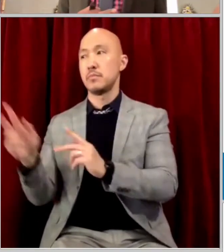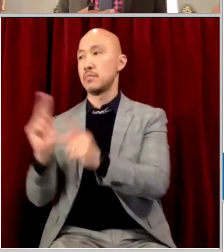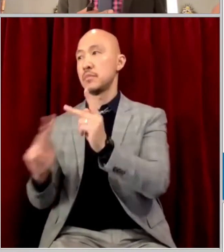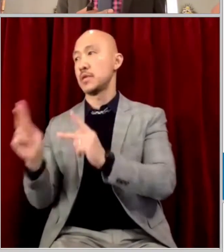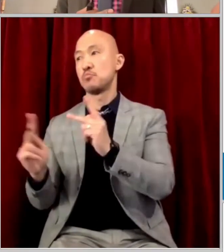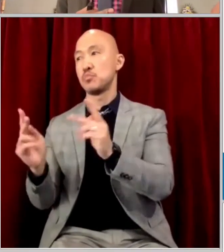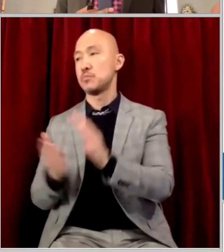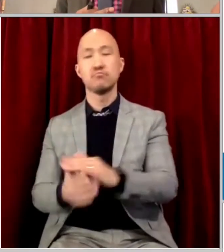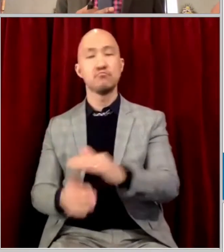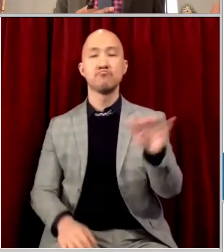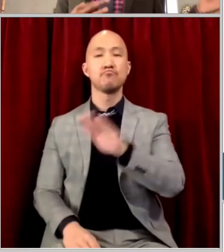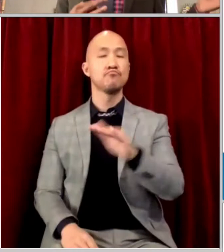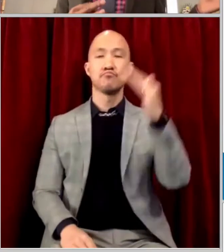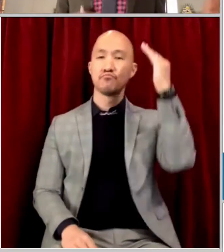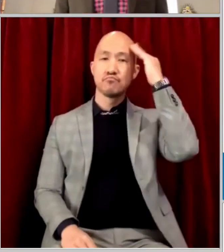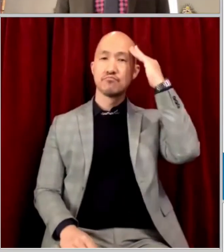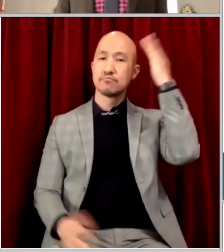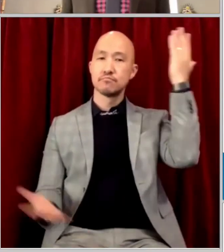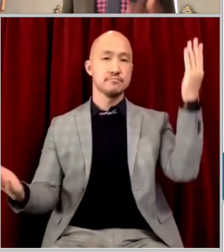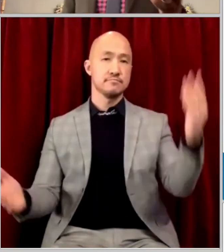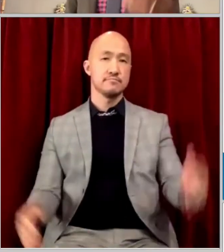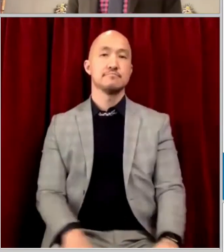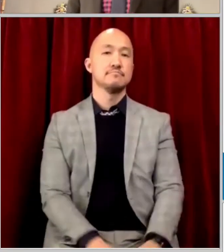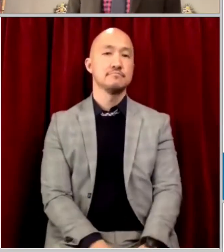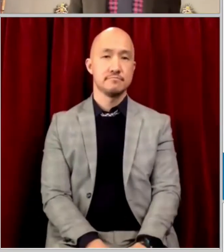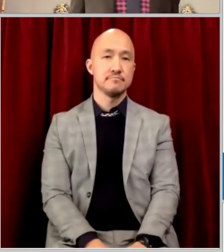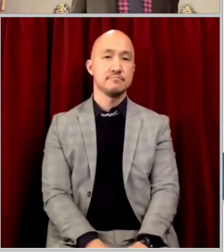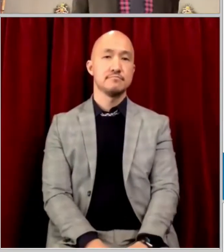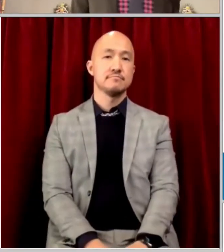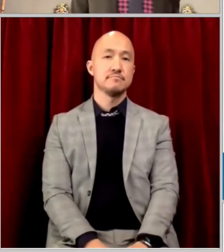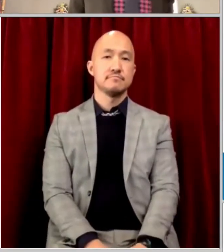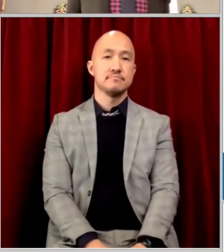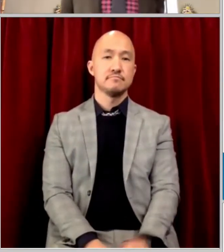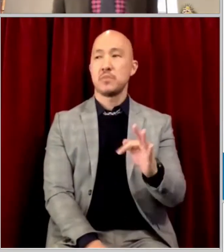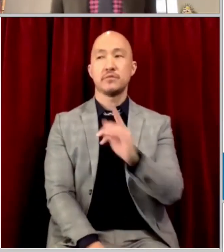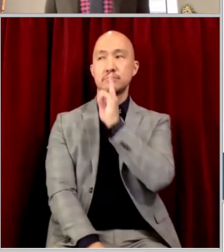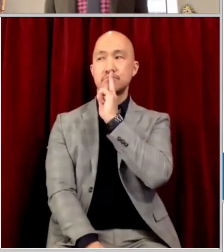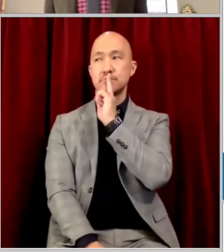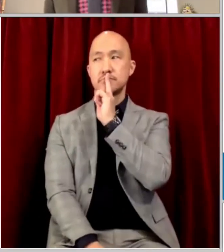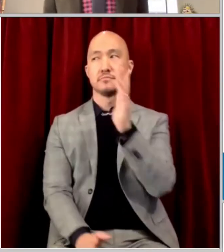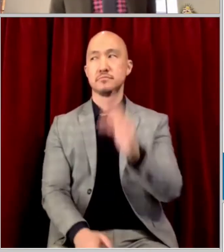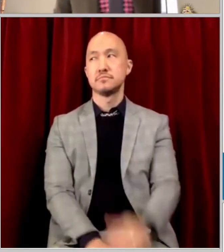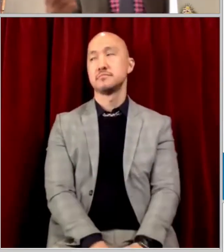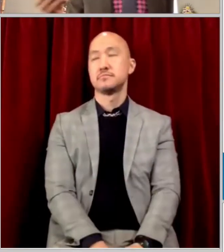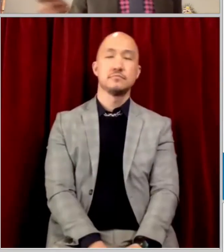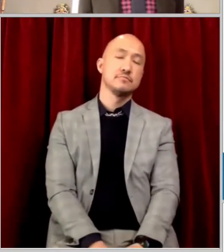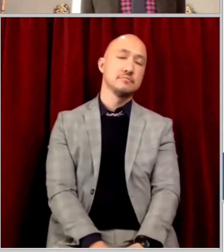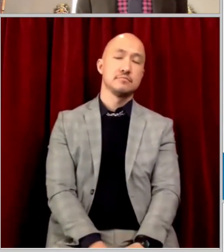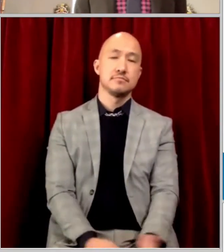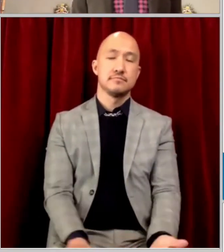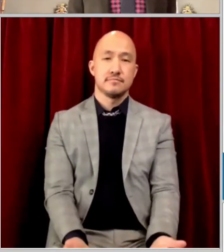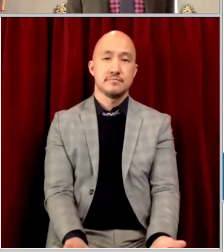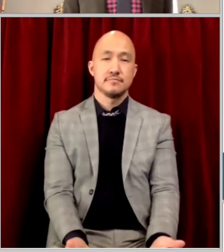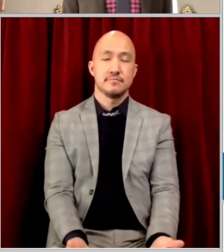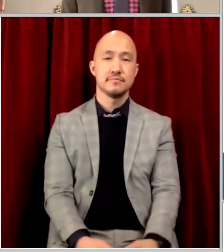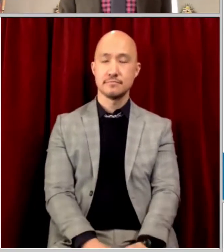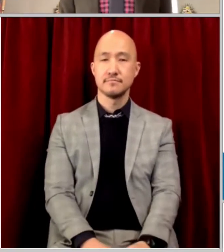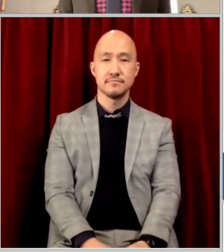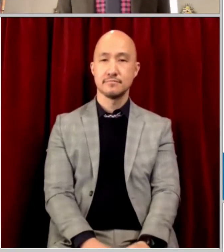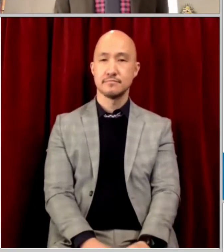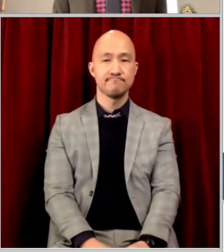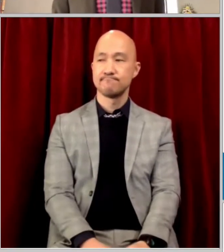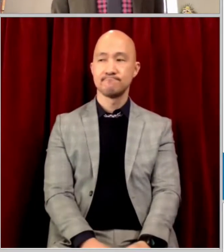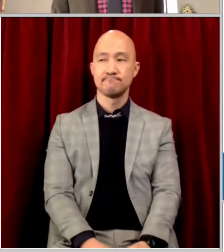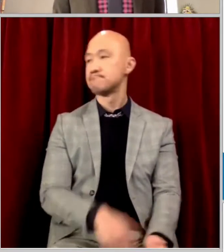straight to hell. We need to make sure that we're speaking the words of life that will save both ourselves